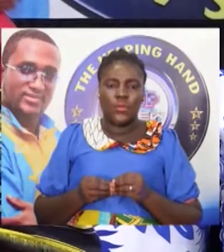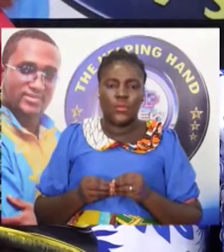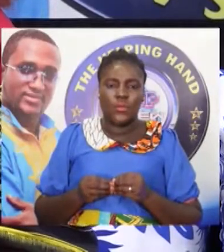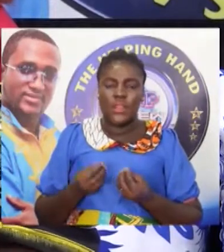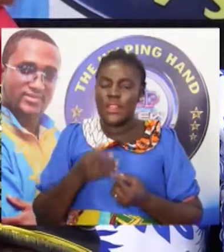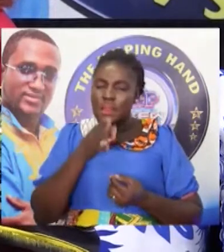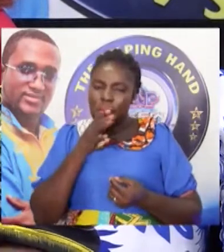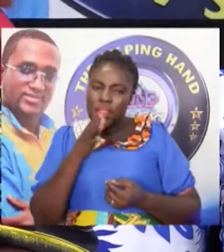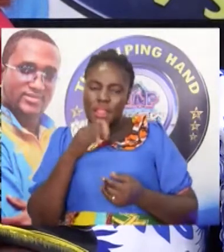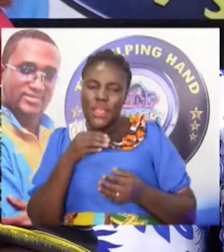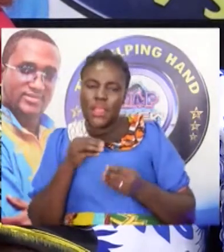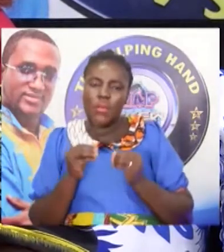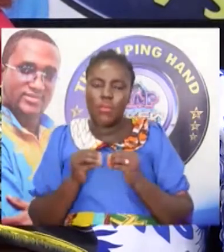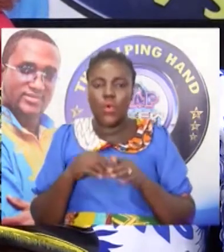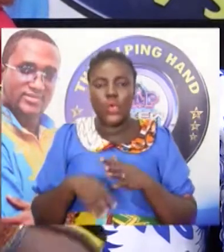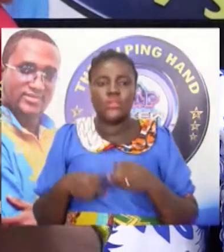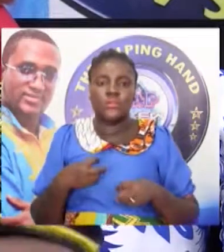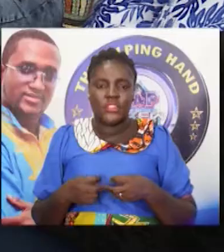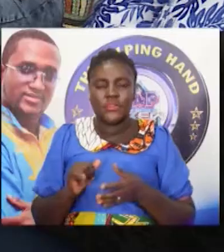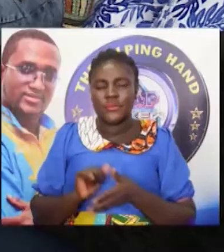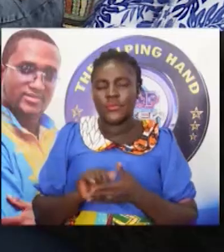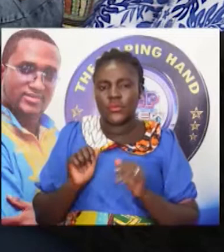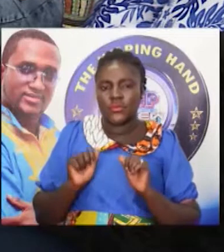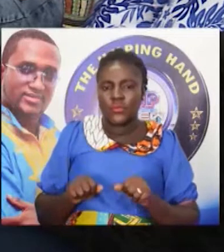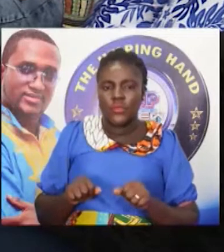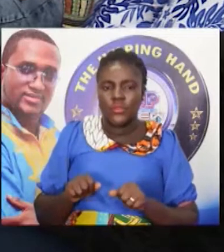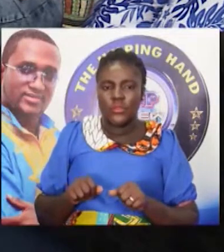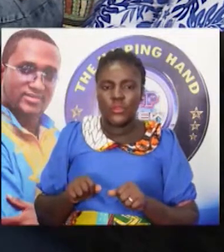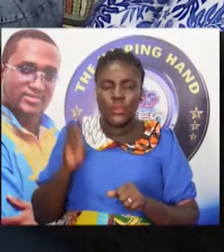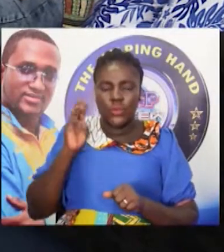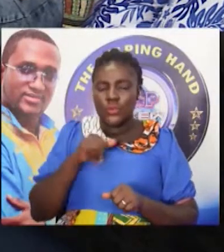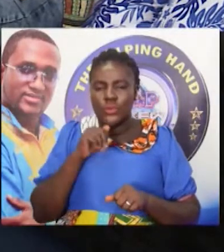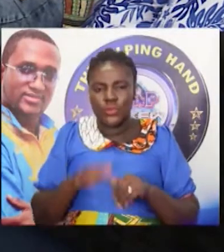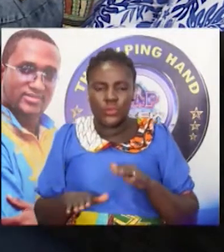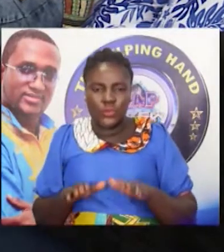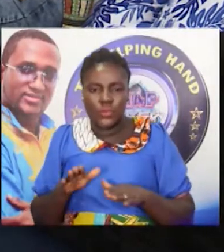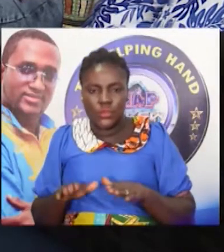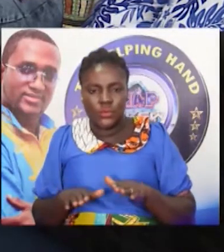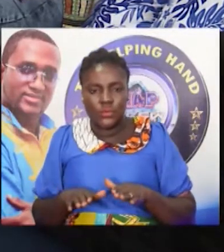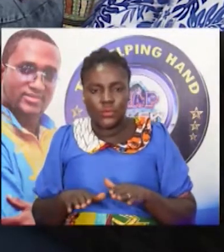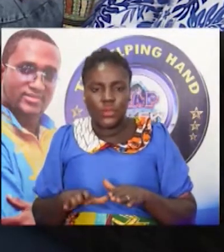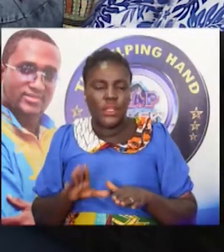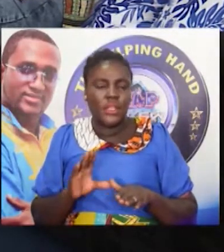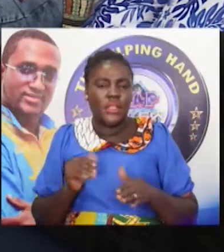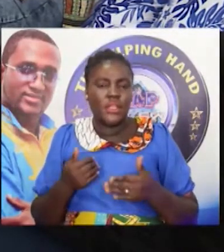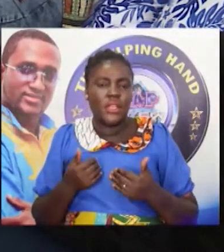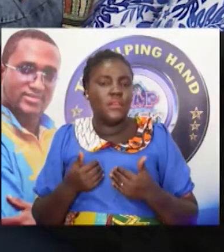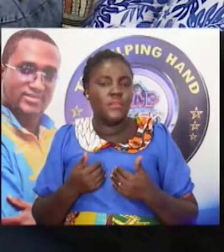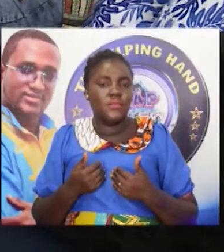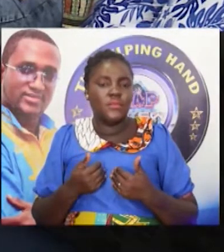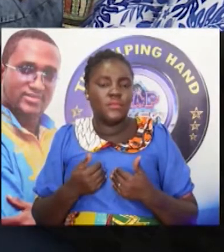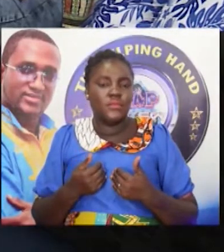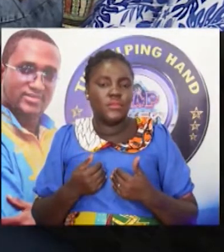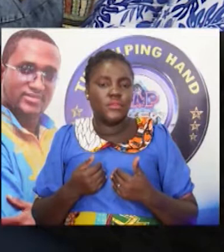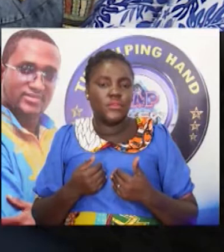The mother is already going through a lot with the fact that there's a possibility that the child will not walk. Exactly. And then she has to deal with the fact